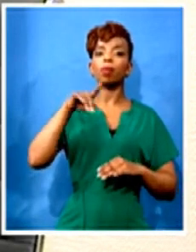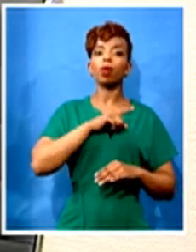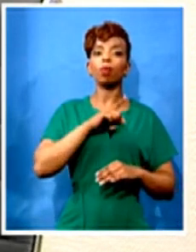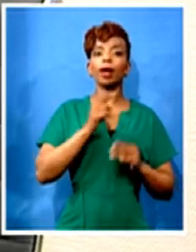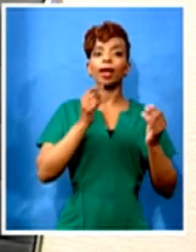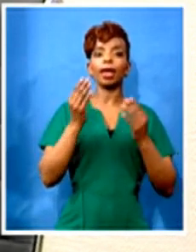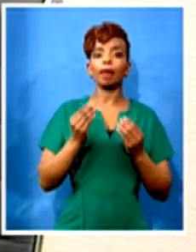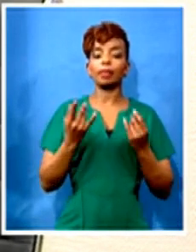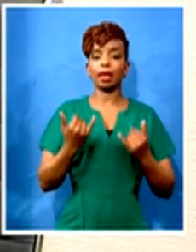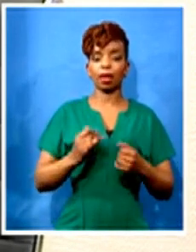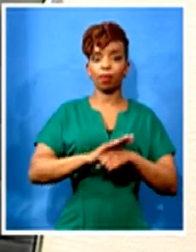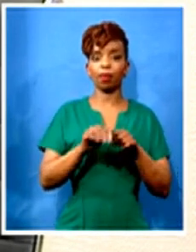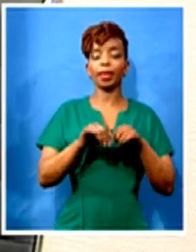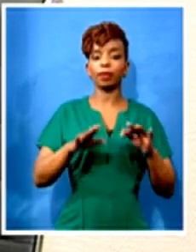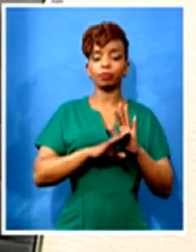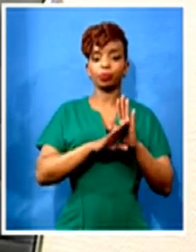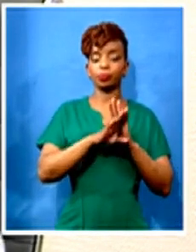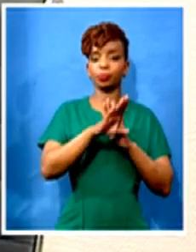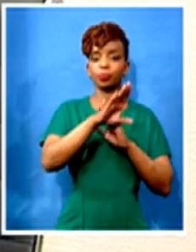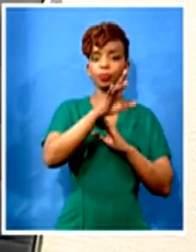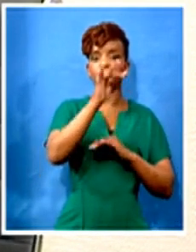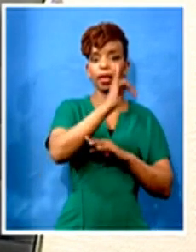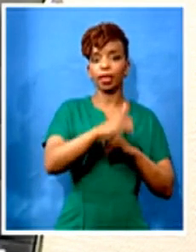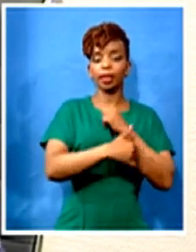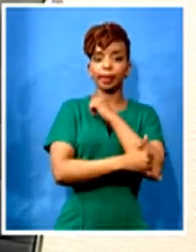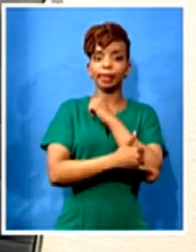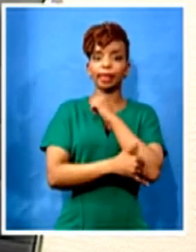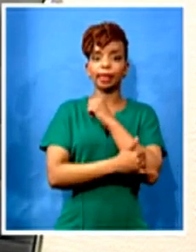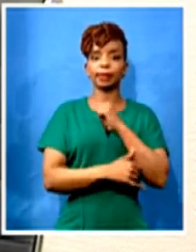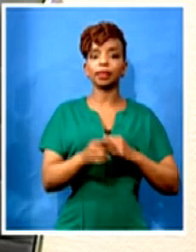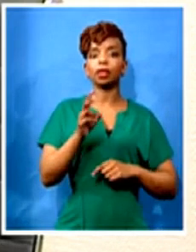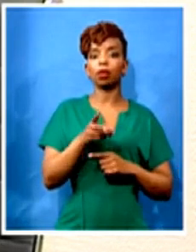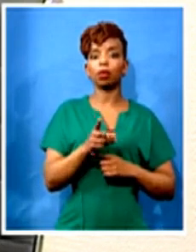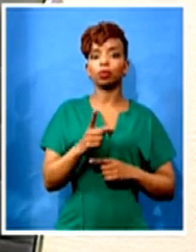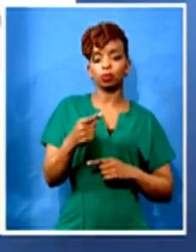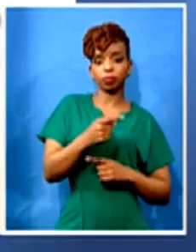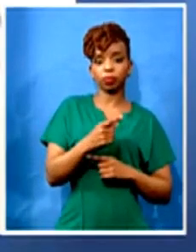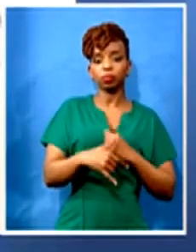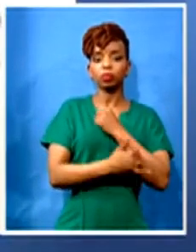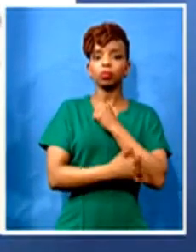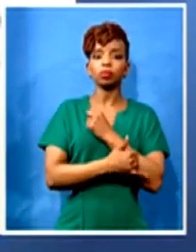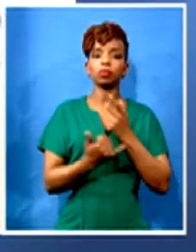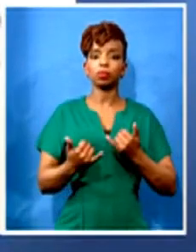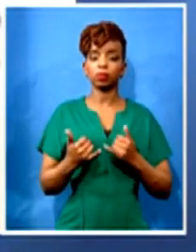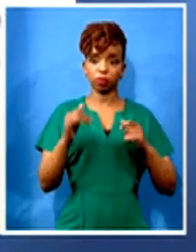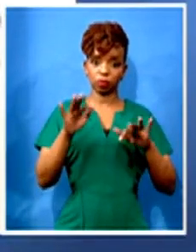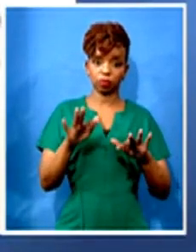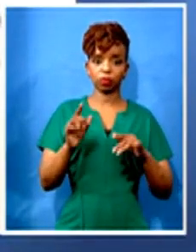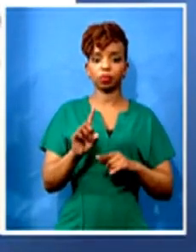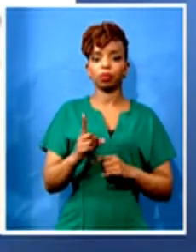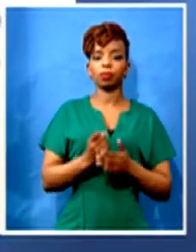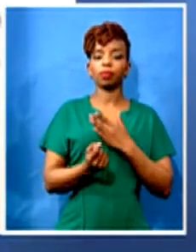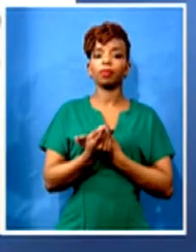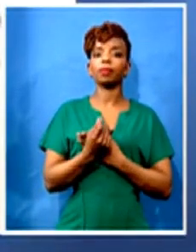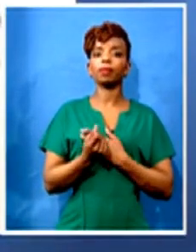also the nursing of that particular country being on strike as well. Samkele Maseko there,